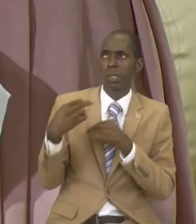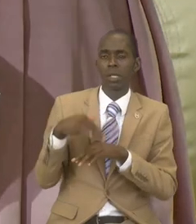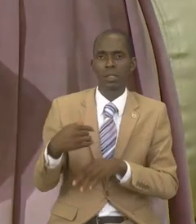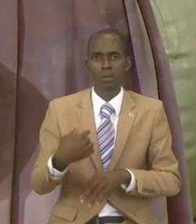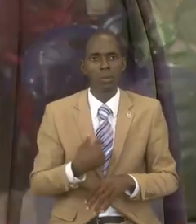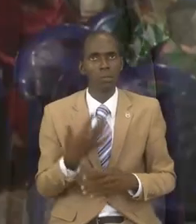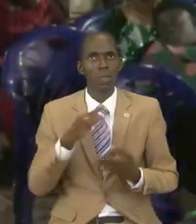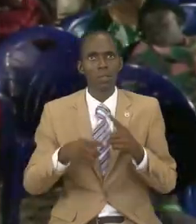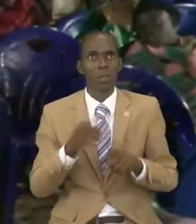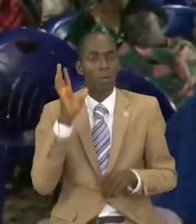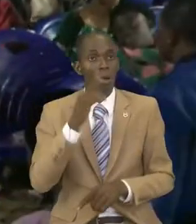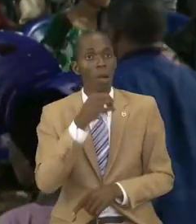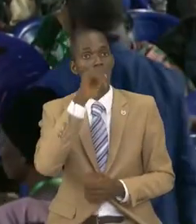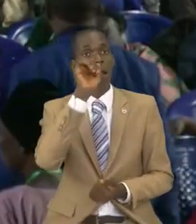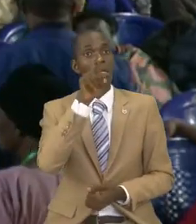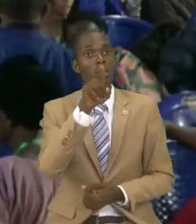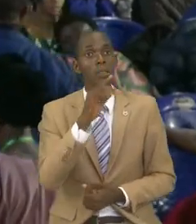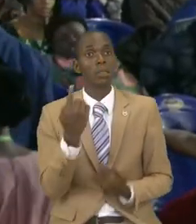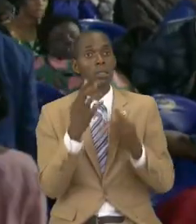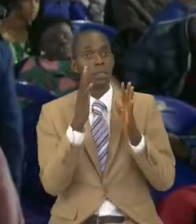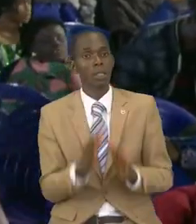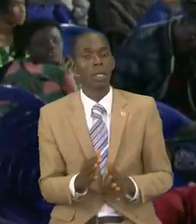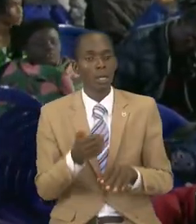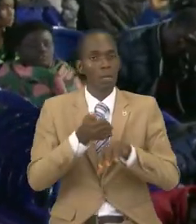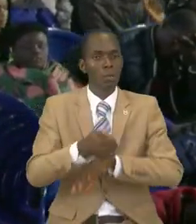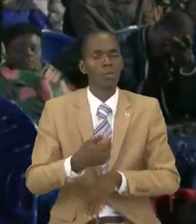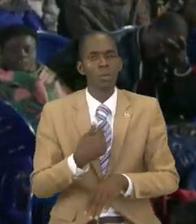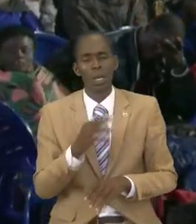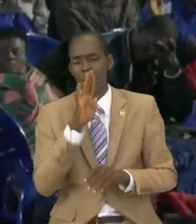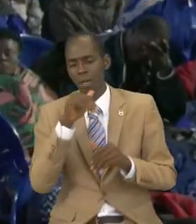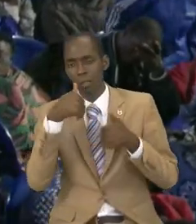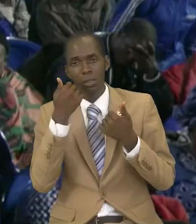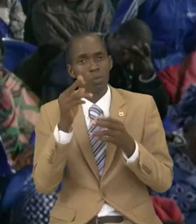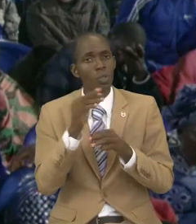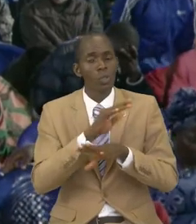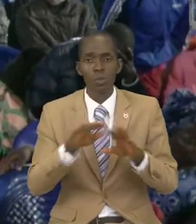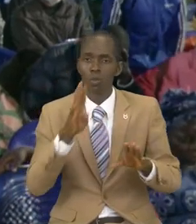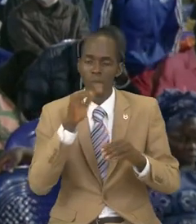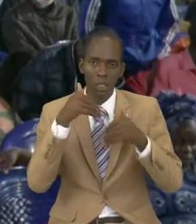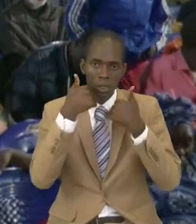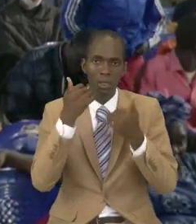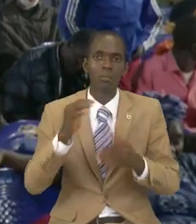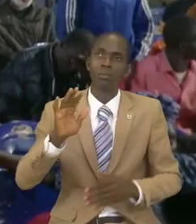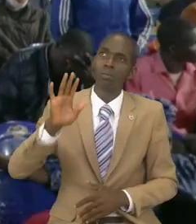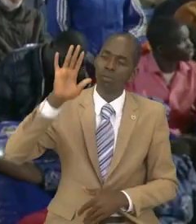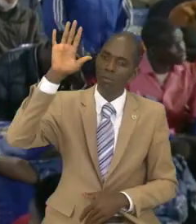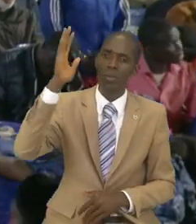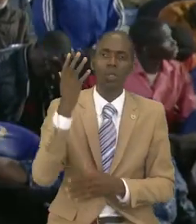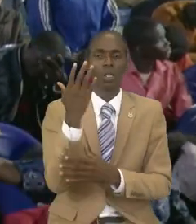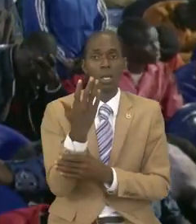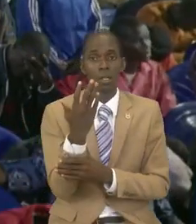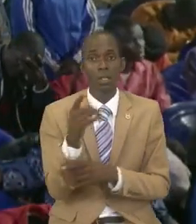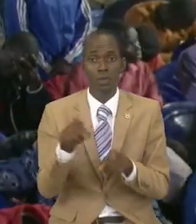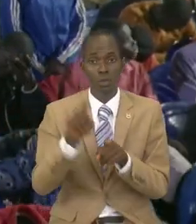the Lord. I want the forgiveness of the Lord. Stand up wherever you are. God bless you there. God bless you there. As you're standing up, in